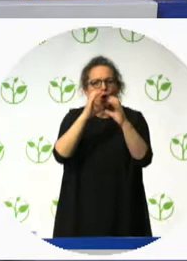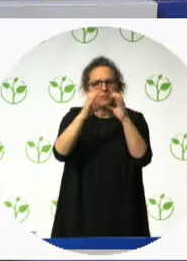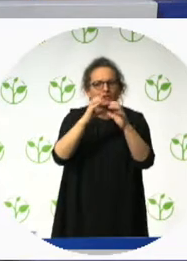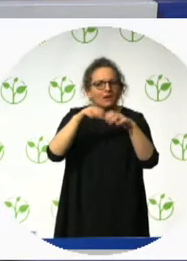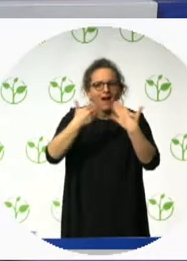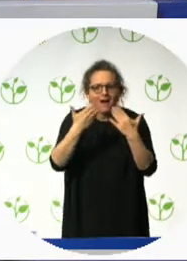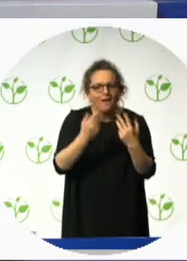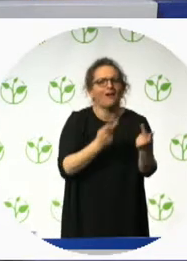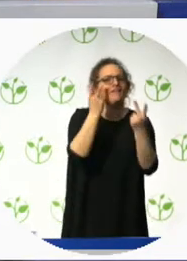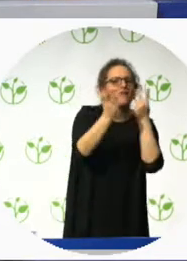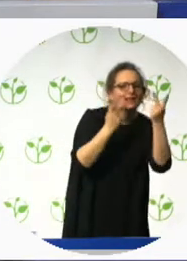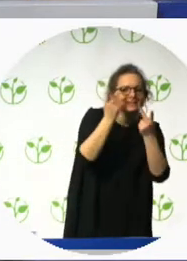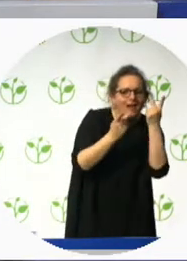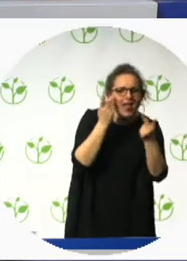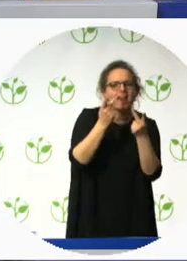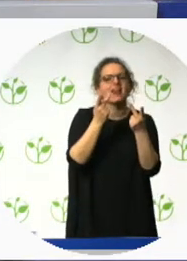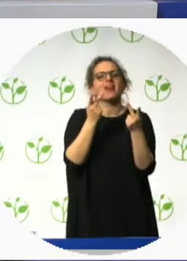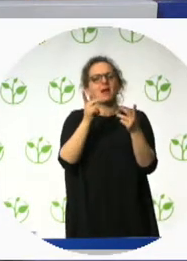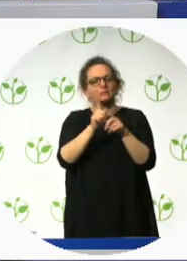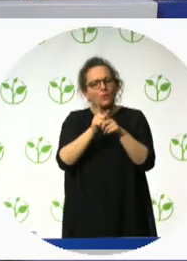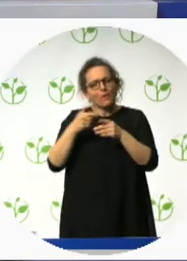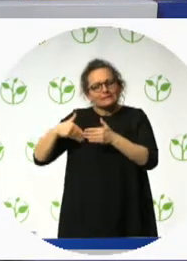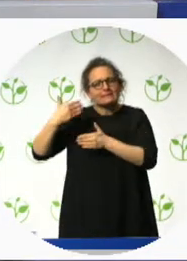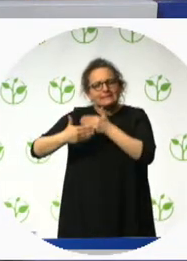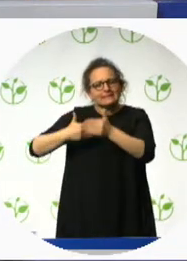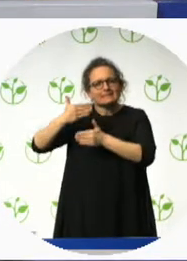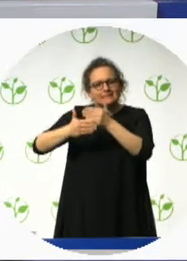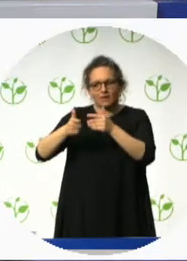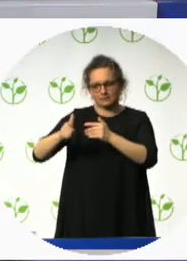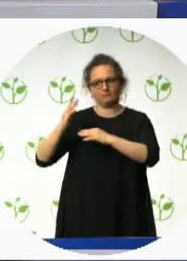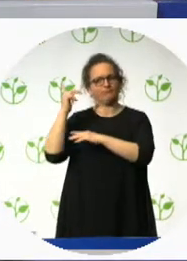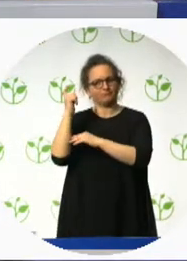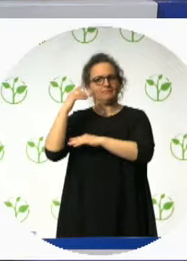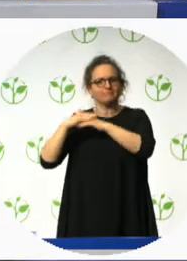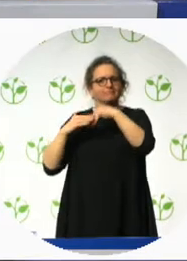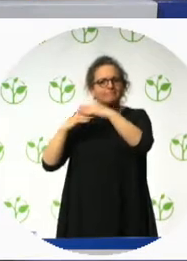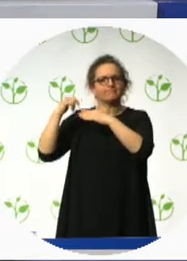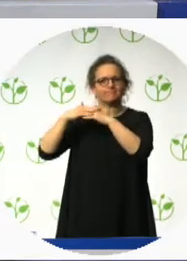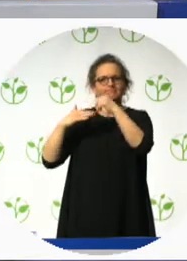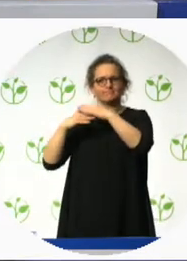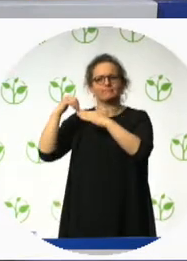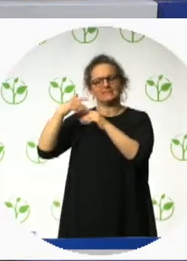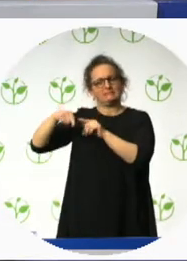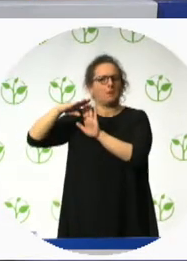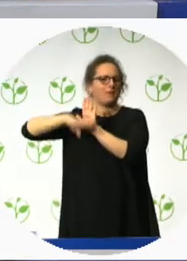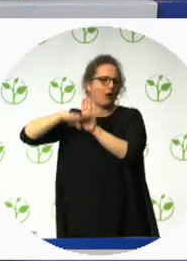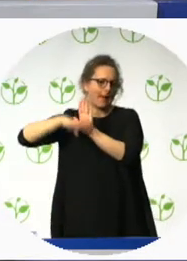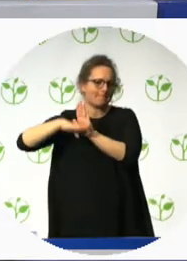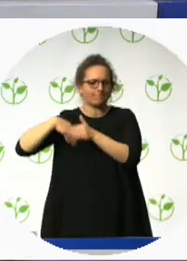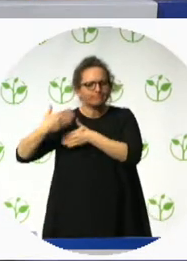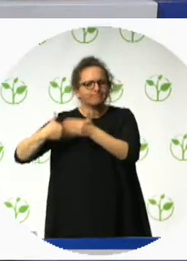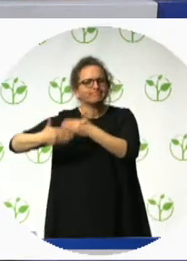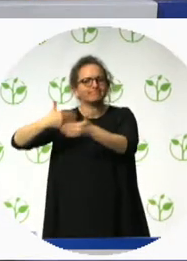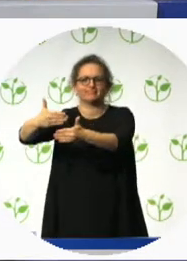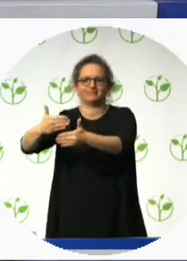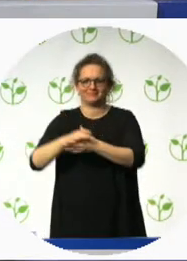their expertise, and so we built them up in this technician way. Also, we opened